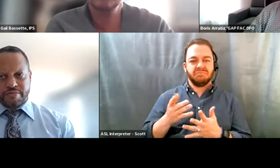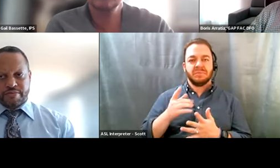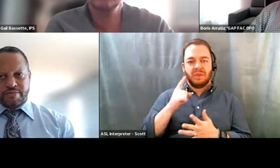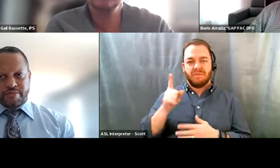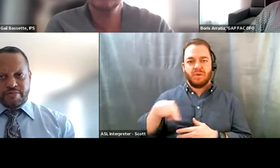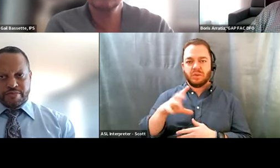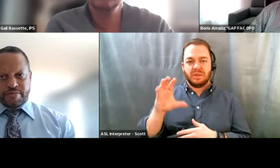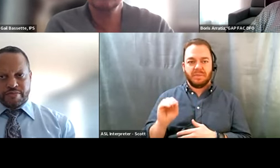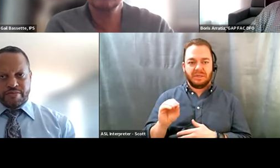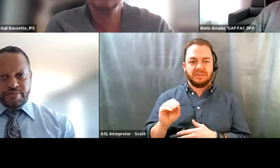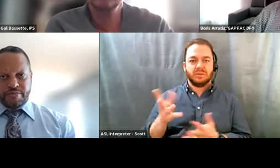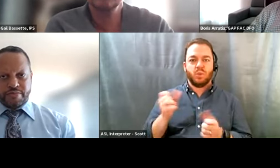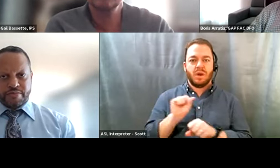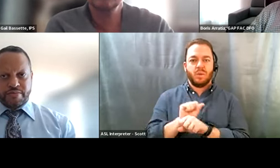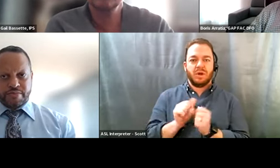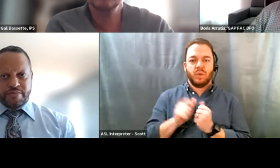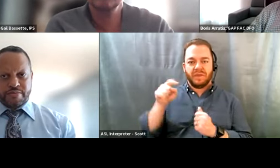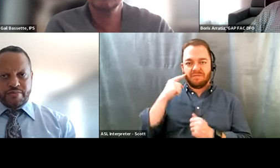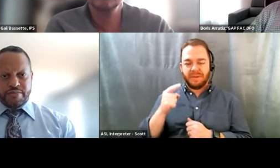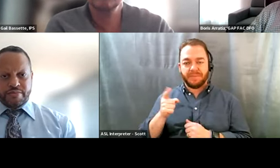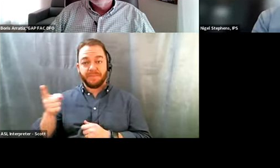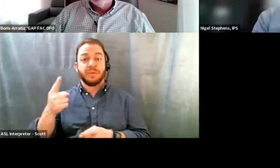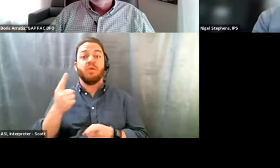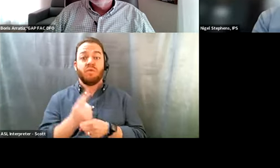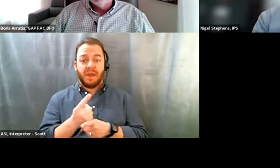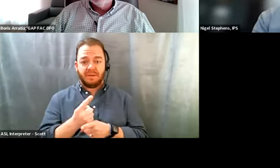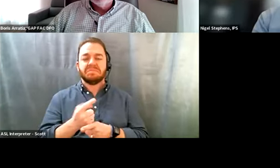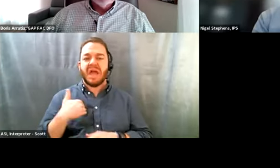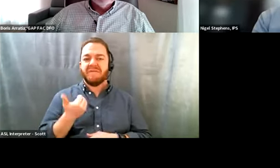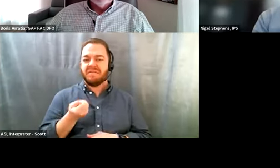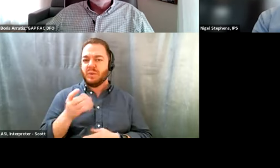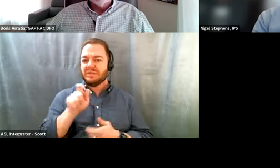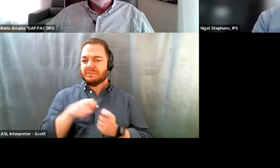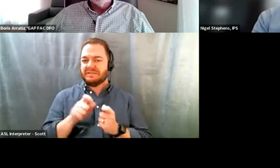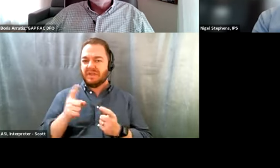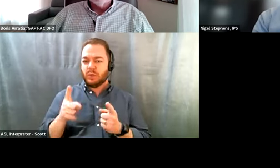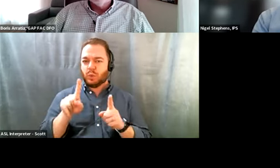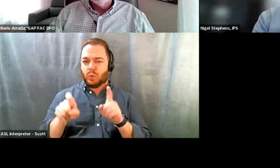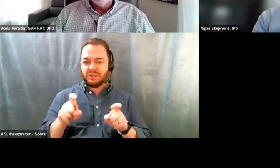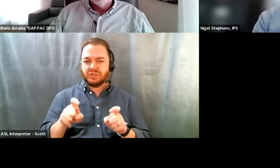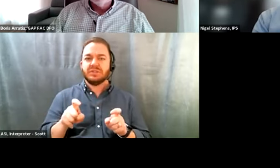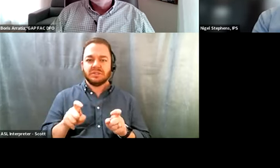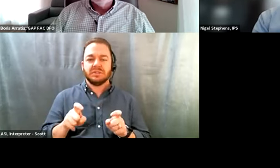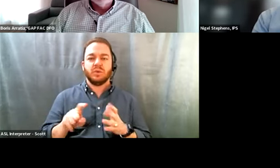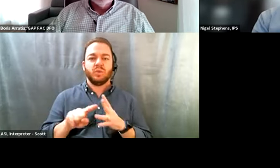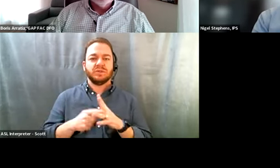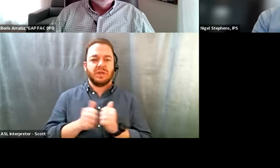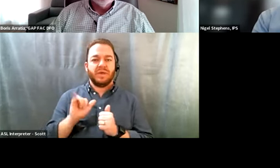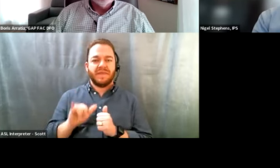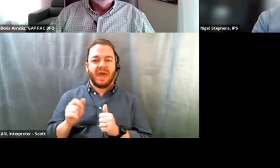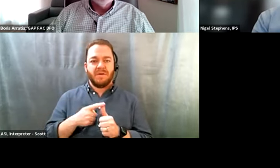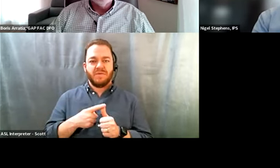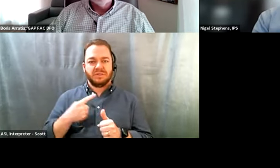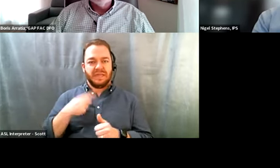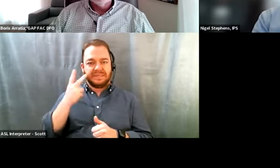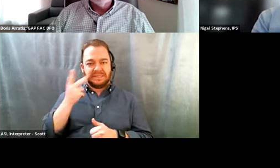those companies wanting to work with the government. Right. Yeah. And I think we have a couple of specific questions that will really tee that up. So we'll get to those. But at first, I see Nigel